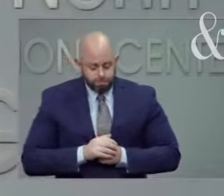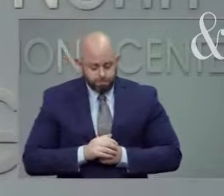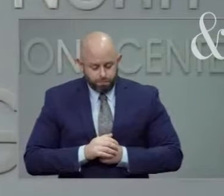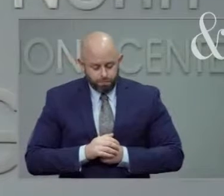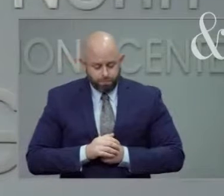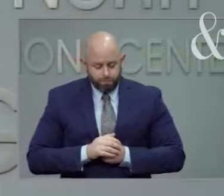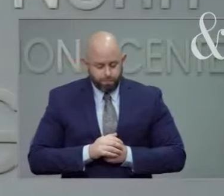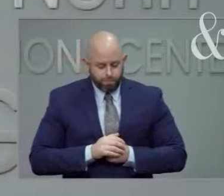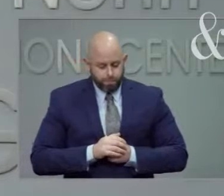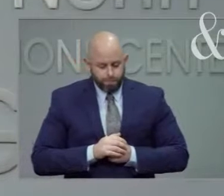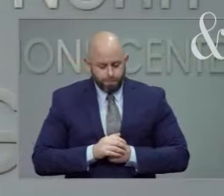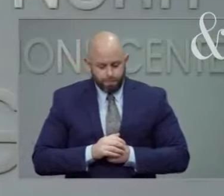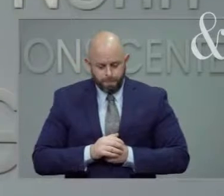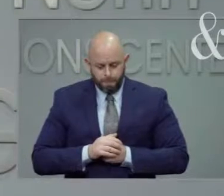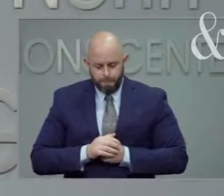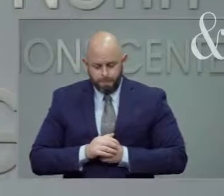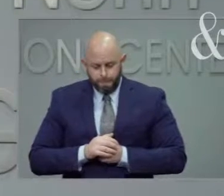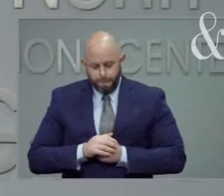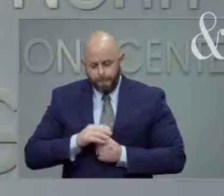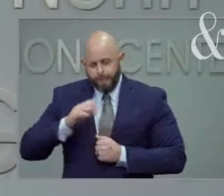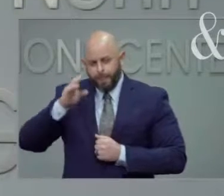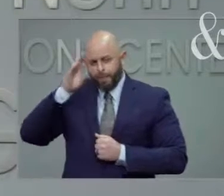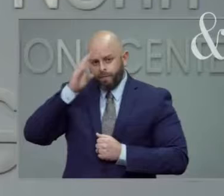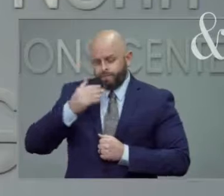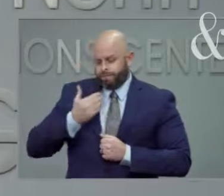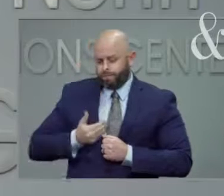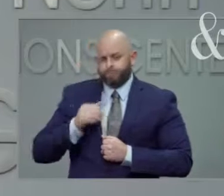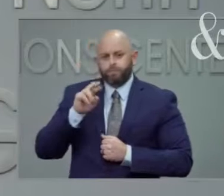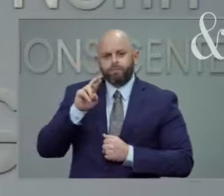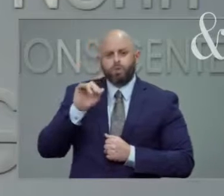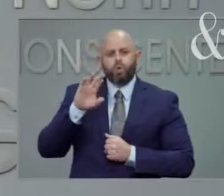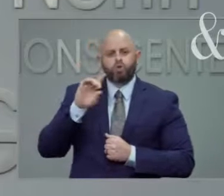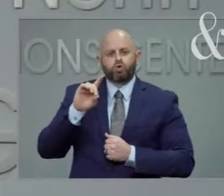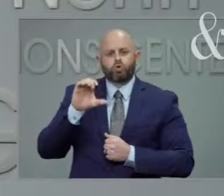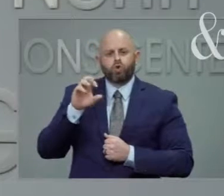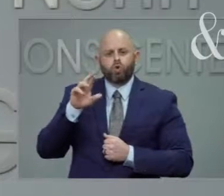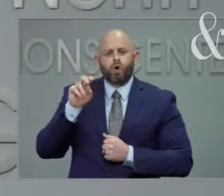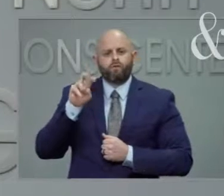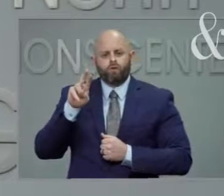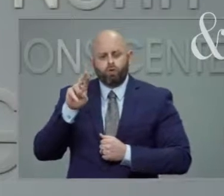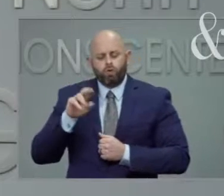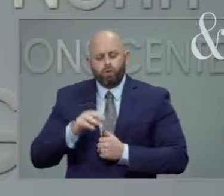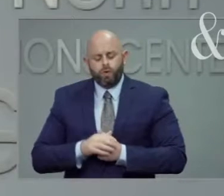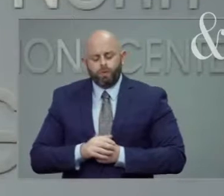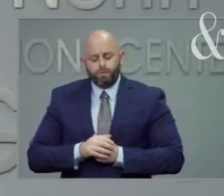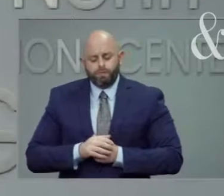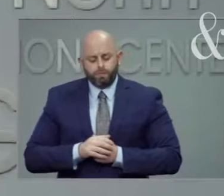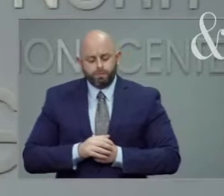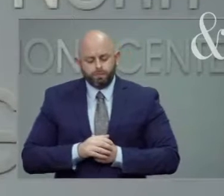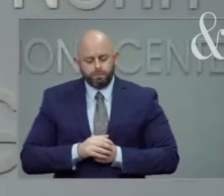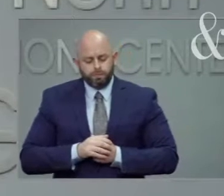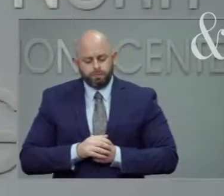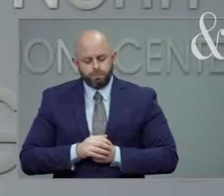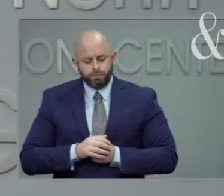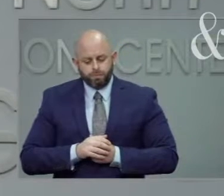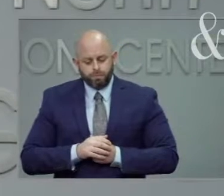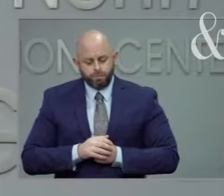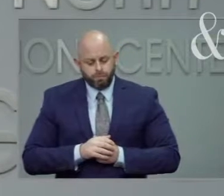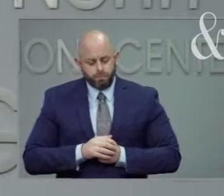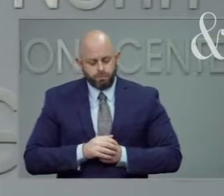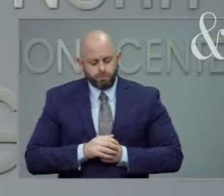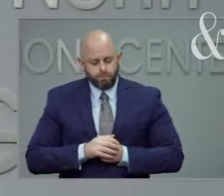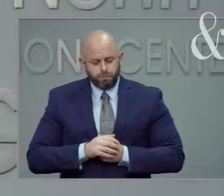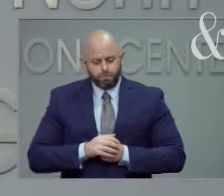Hello, Governor, Secretary Cohen. This is Richard Craver with the Winston-Salem Journal. So when it comes to March 10th, do you have